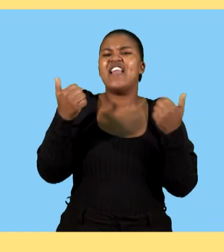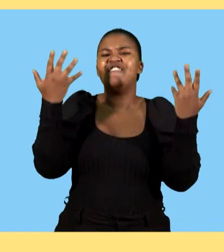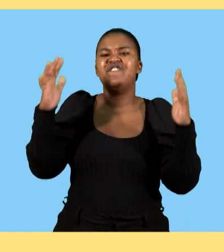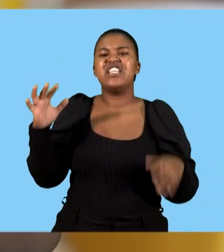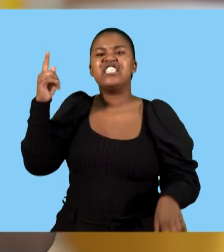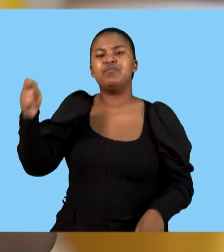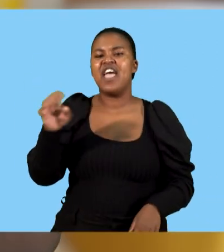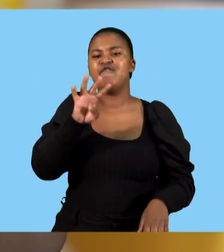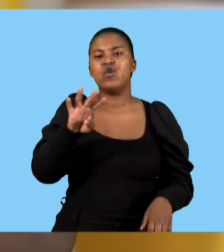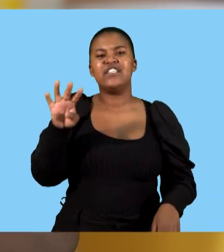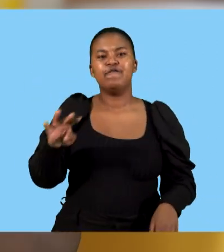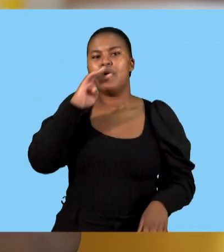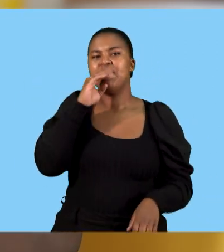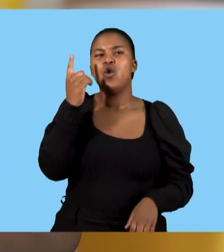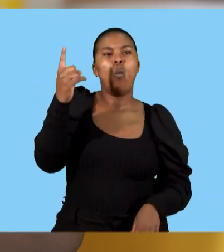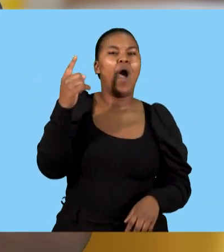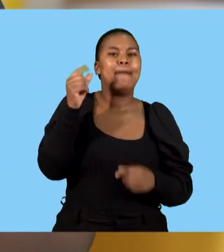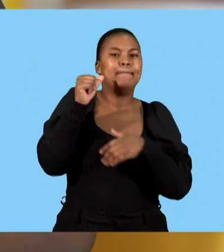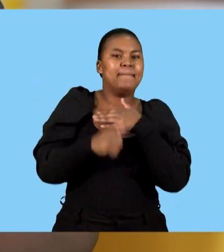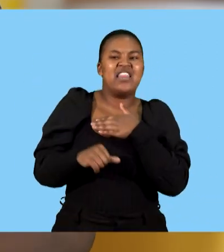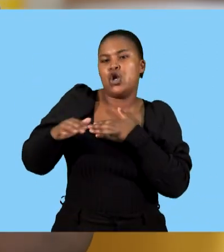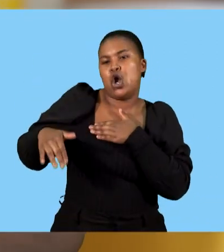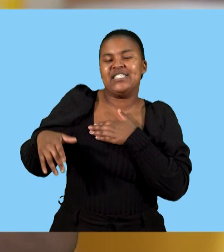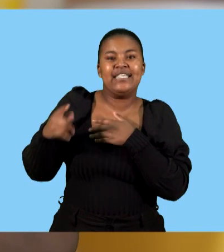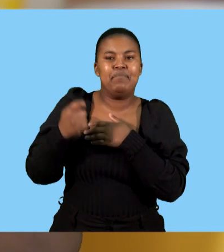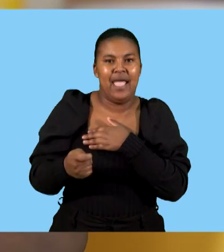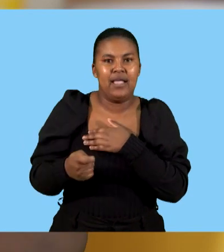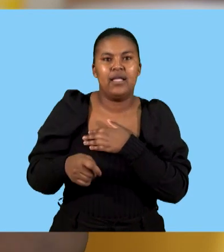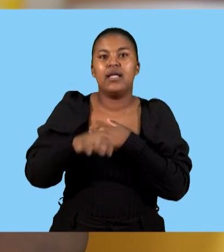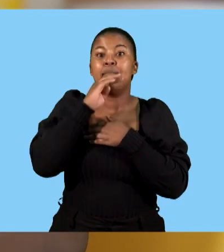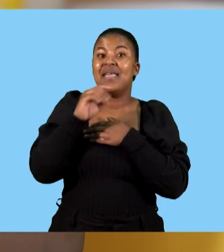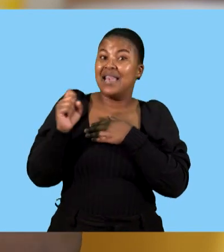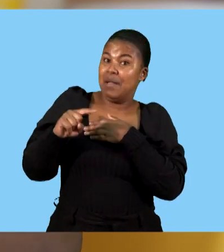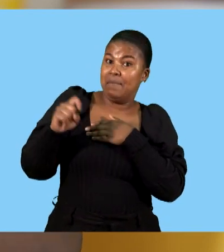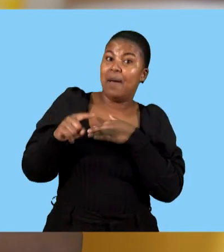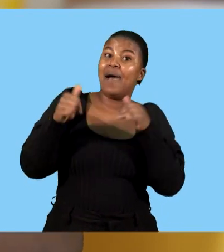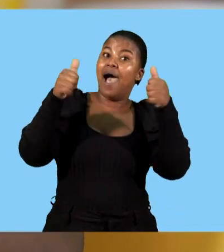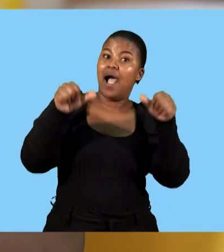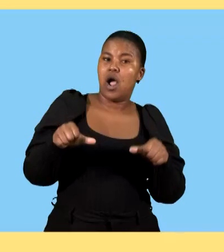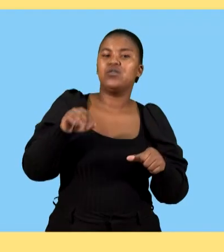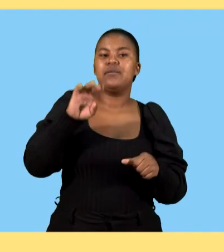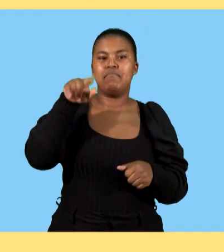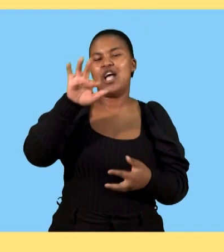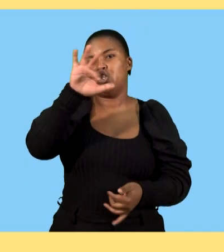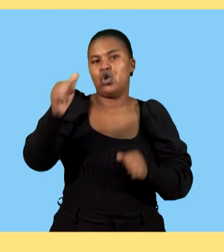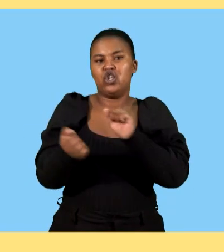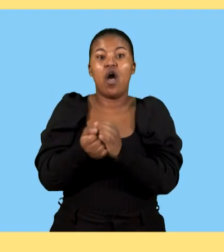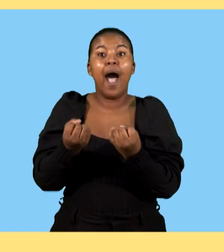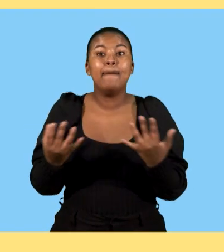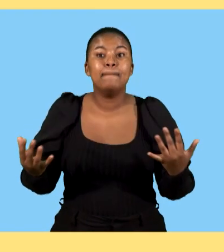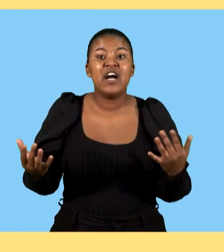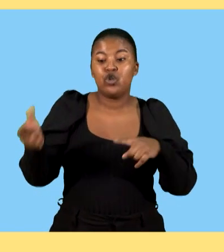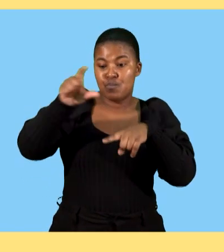and we're told 1 month is still outstanding. So in any case, in this account, I must close it off to the profit and loss, and